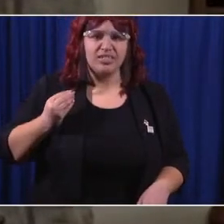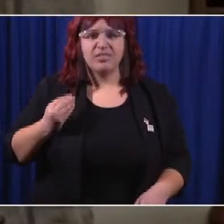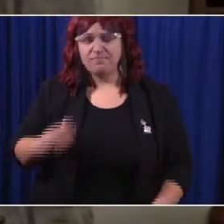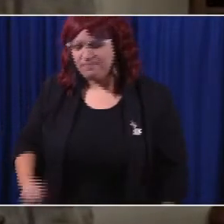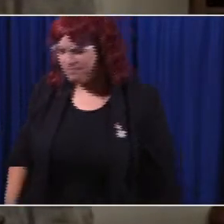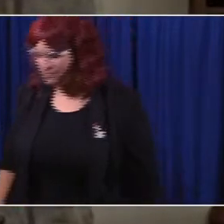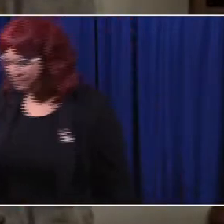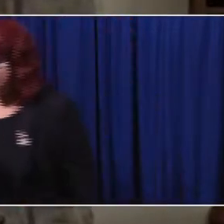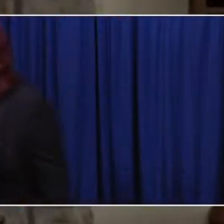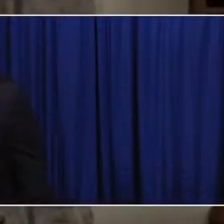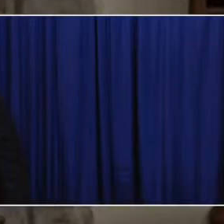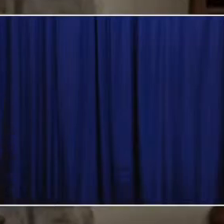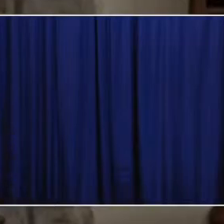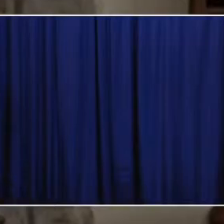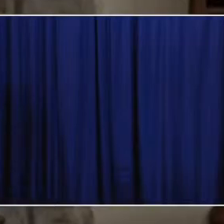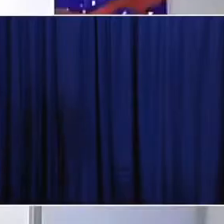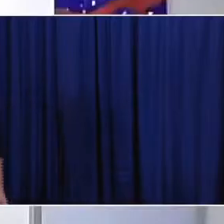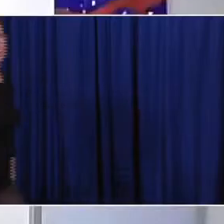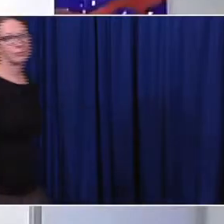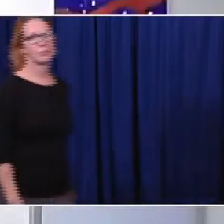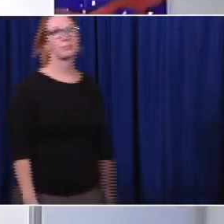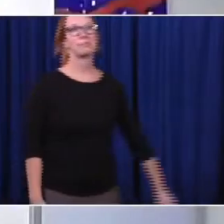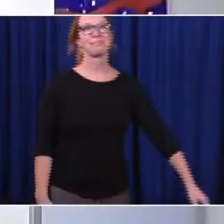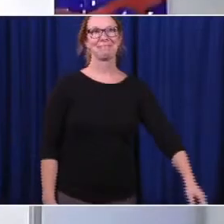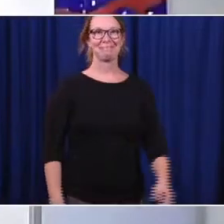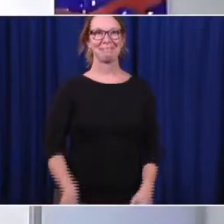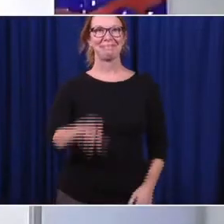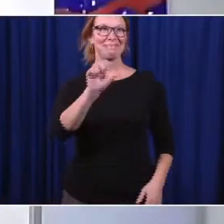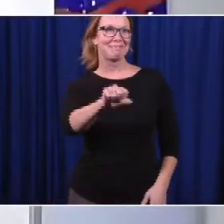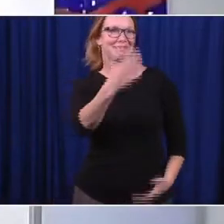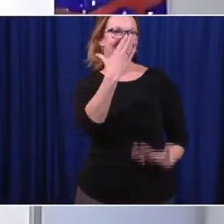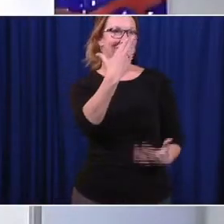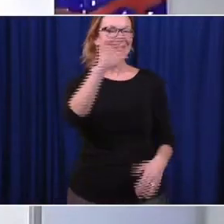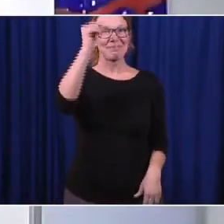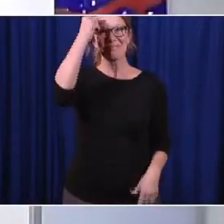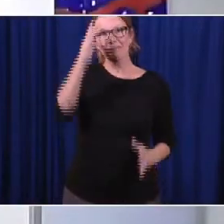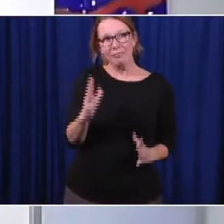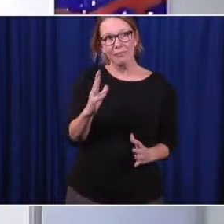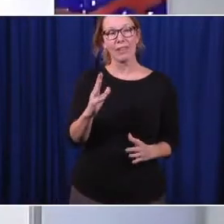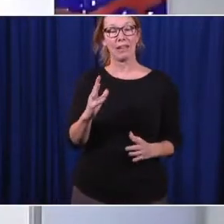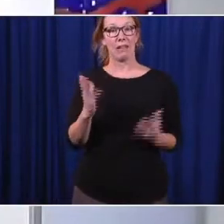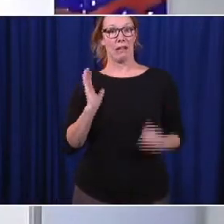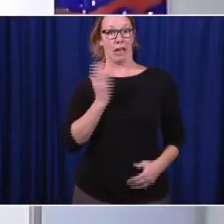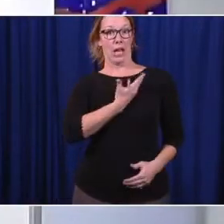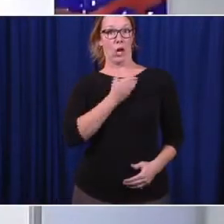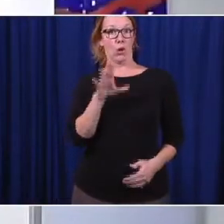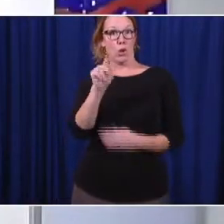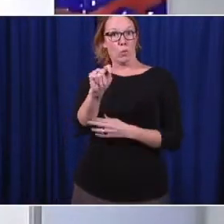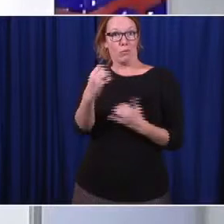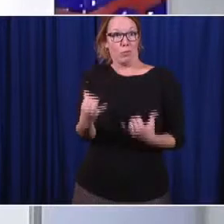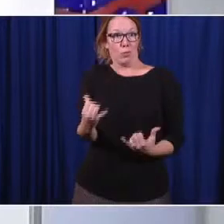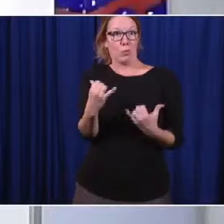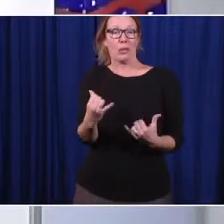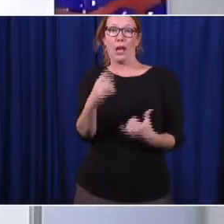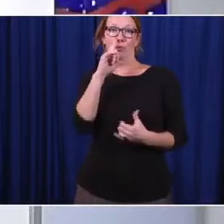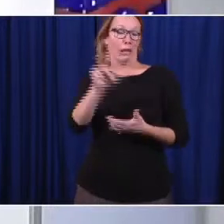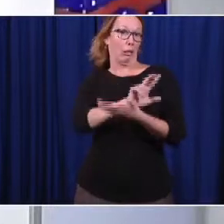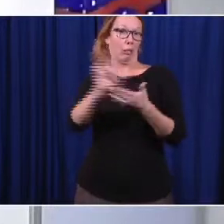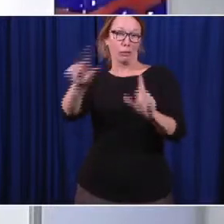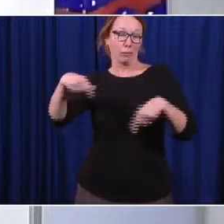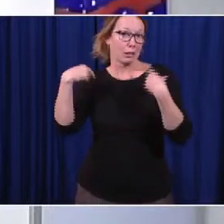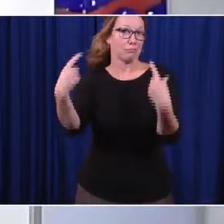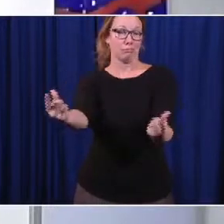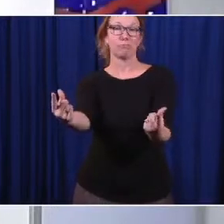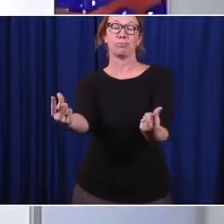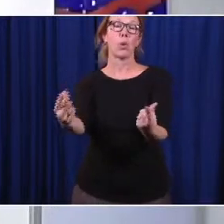unit. Thanks, Governor, for having me. In the unit, day to day, it's been really rough over the past 3 weeks,